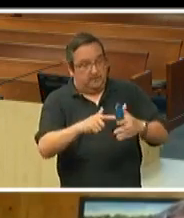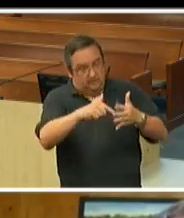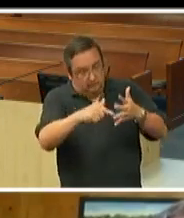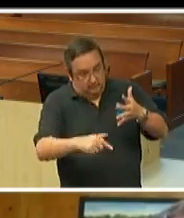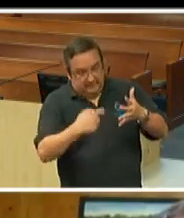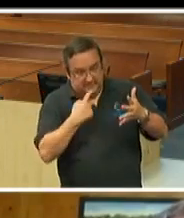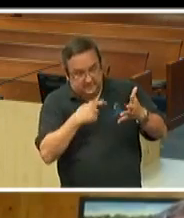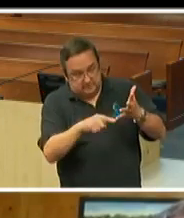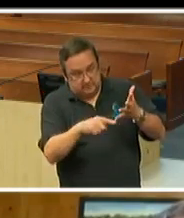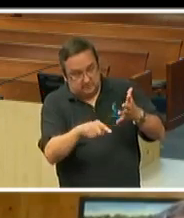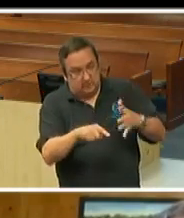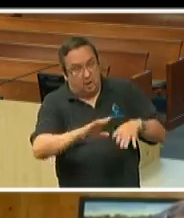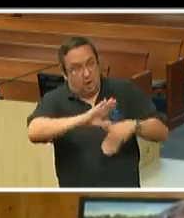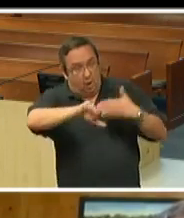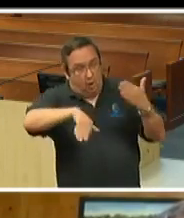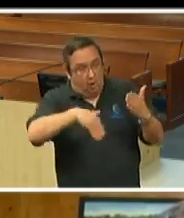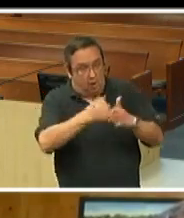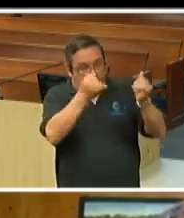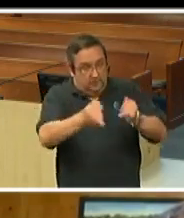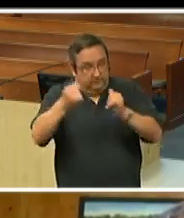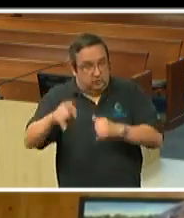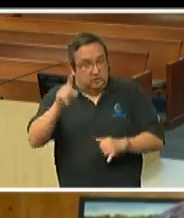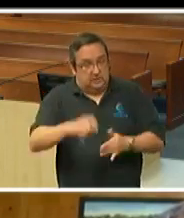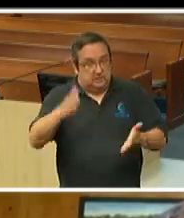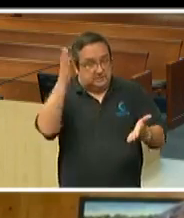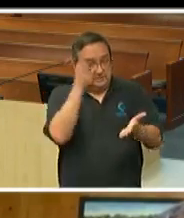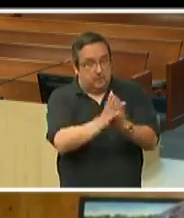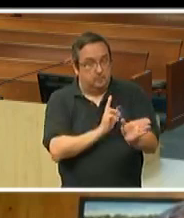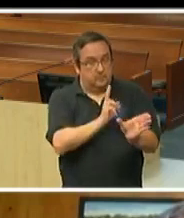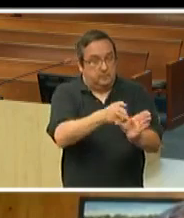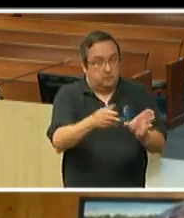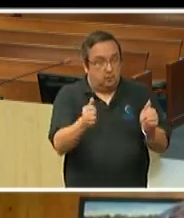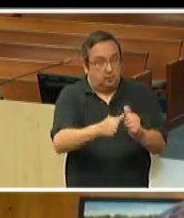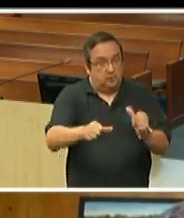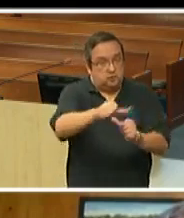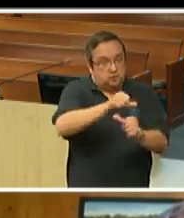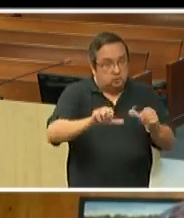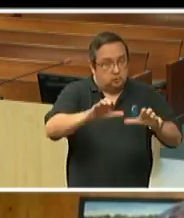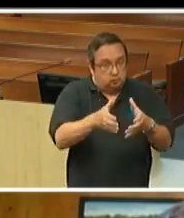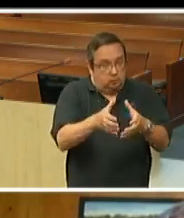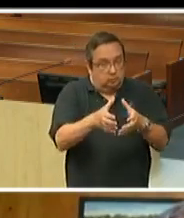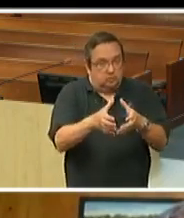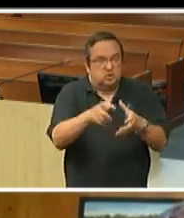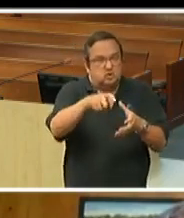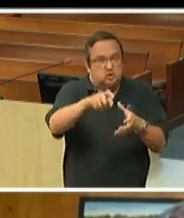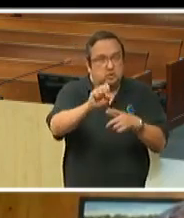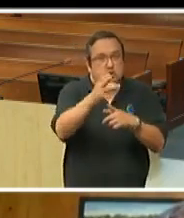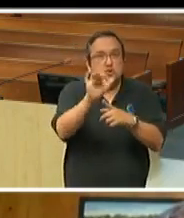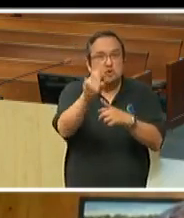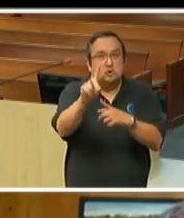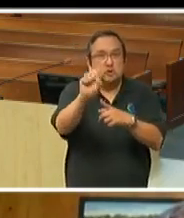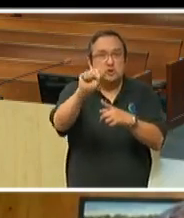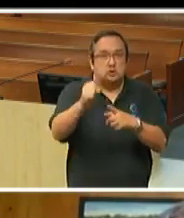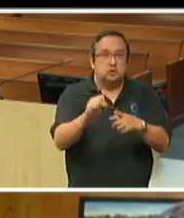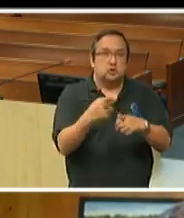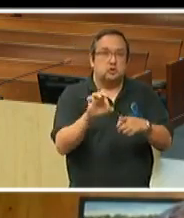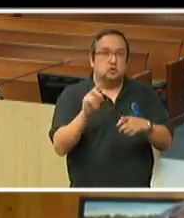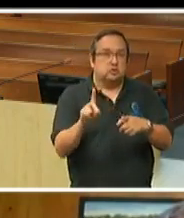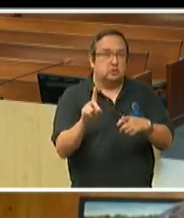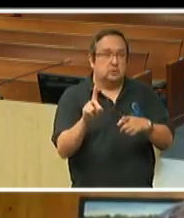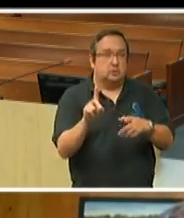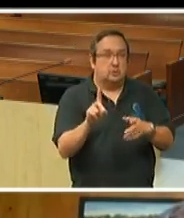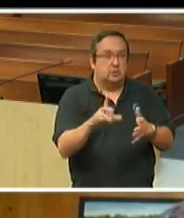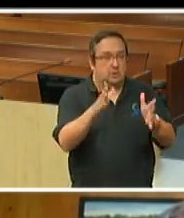say, all individuals should cease participation in social, well, it says should, cease participation in social